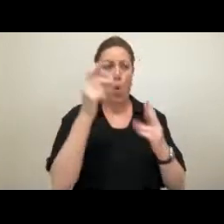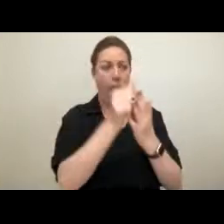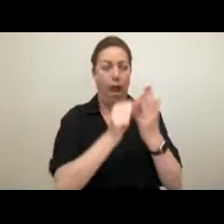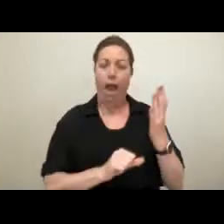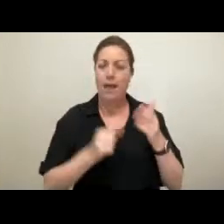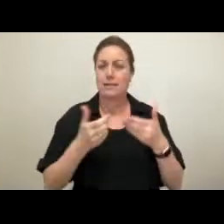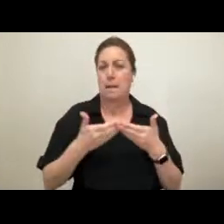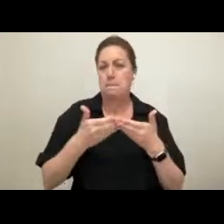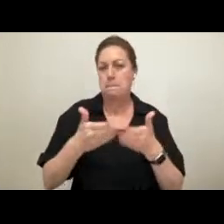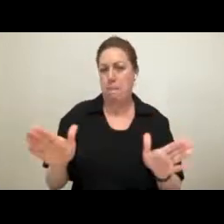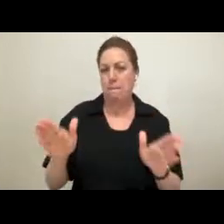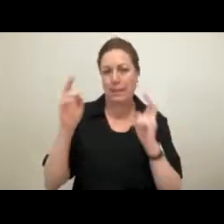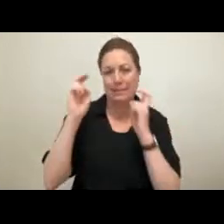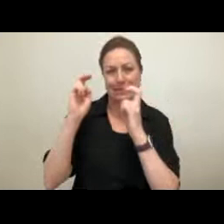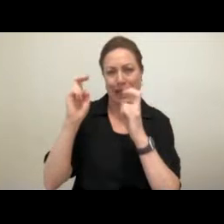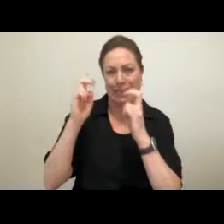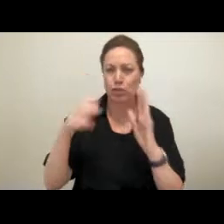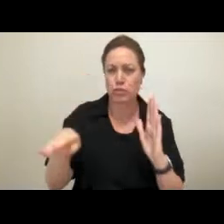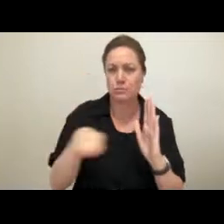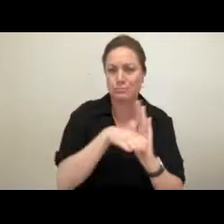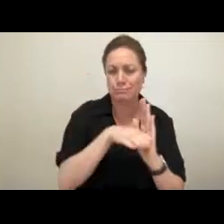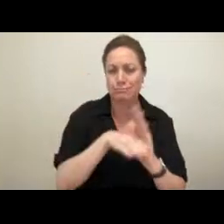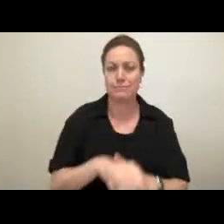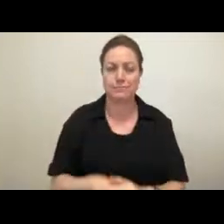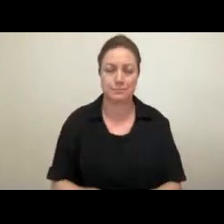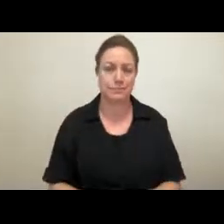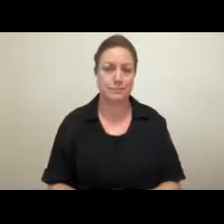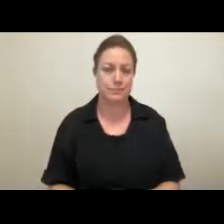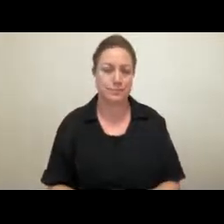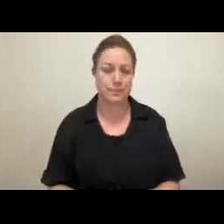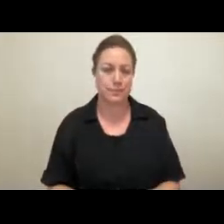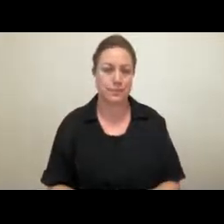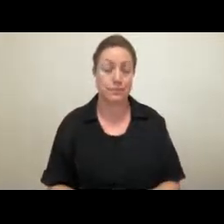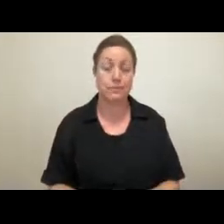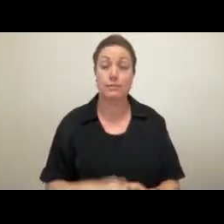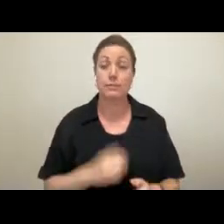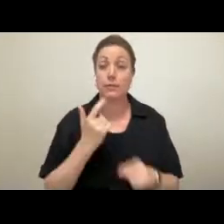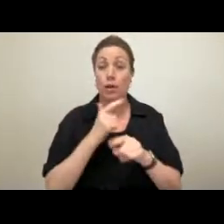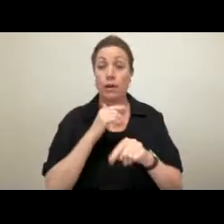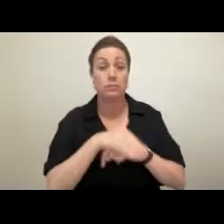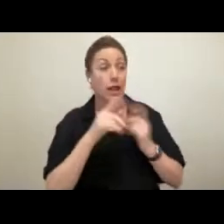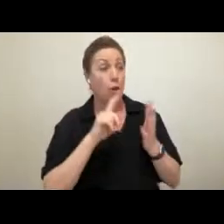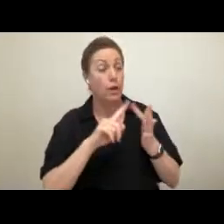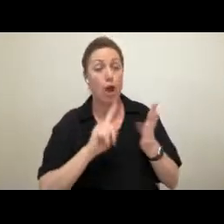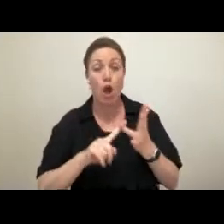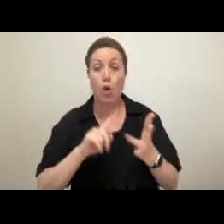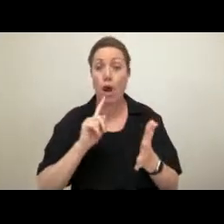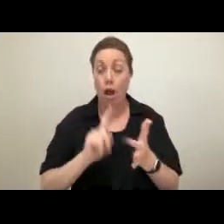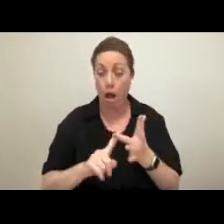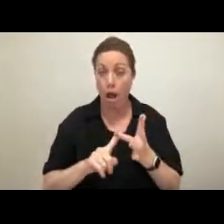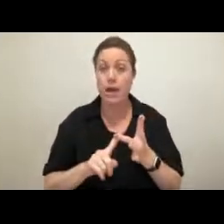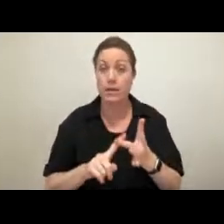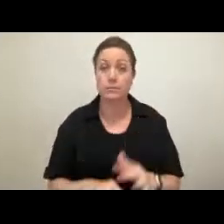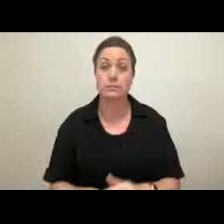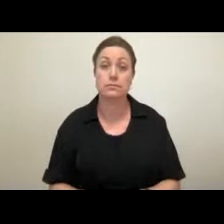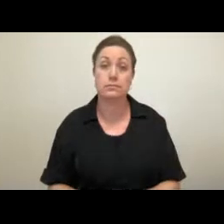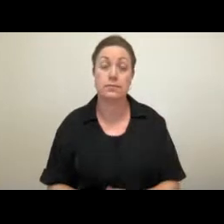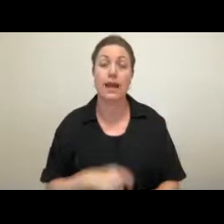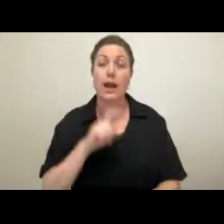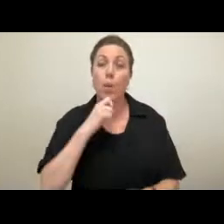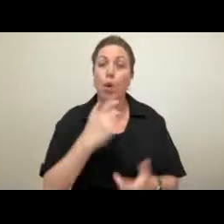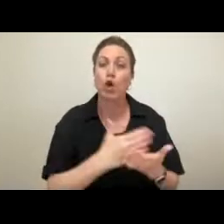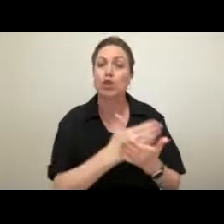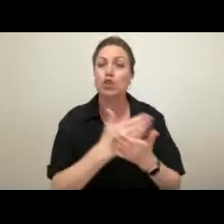back to me, we'll talk a little bit about the expression of interest, and then Create will share some information with